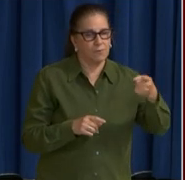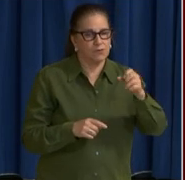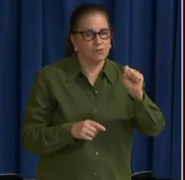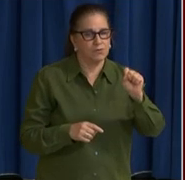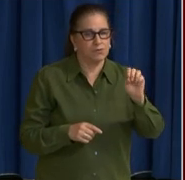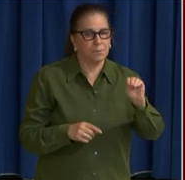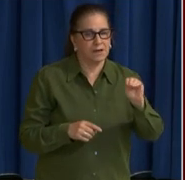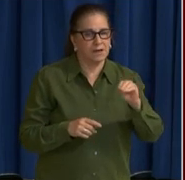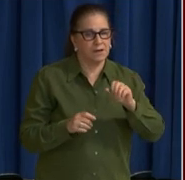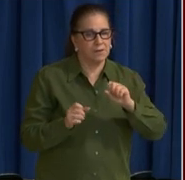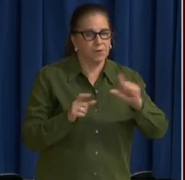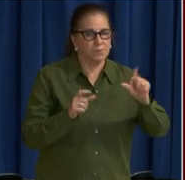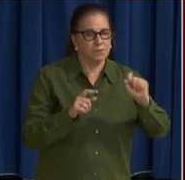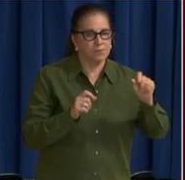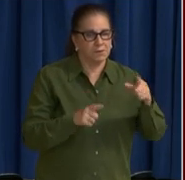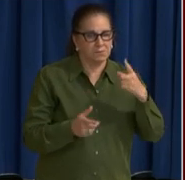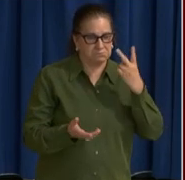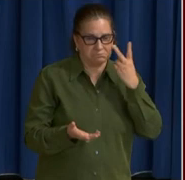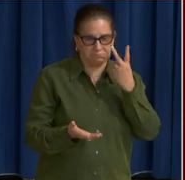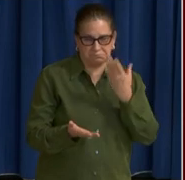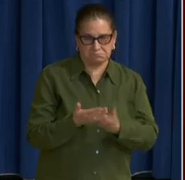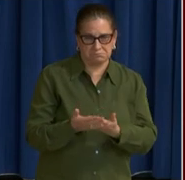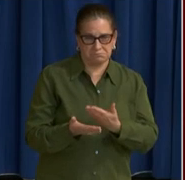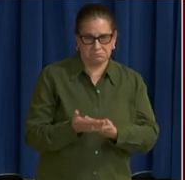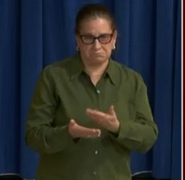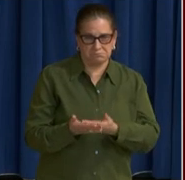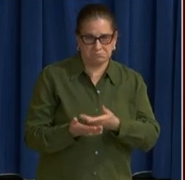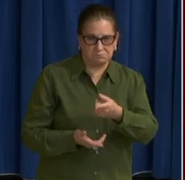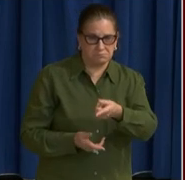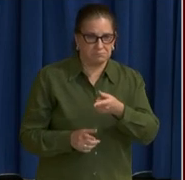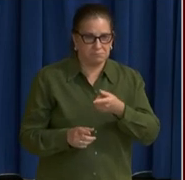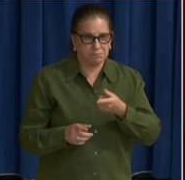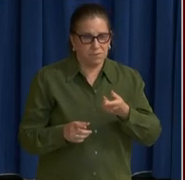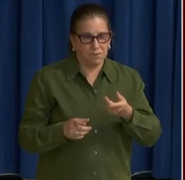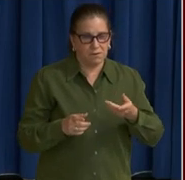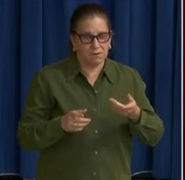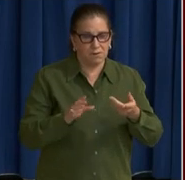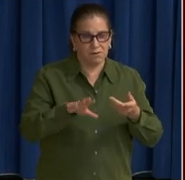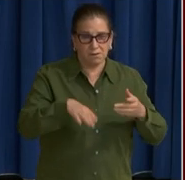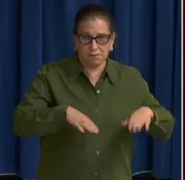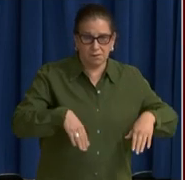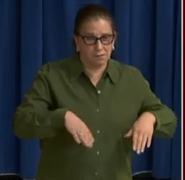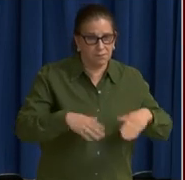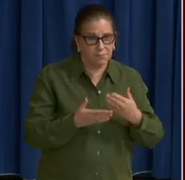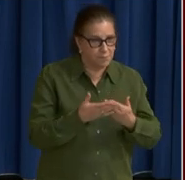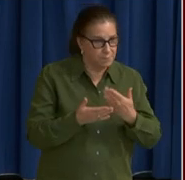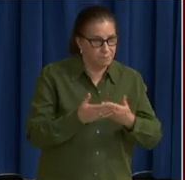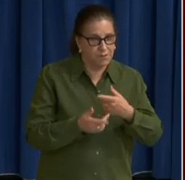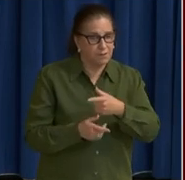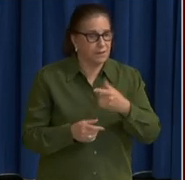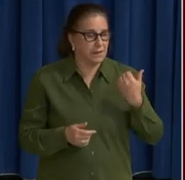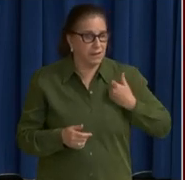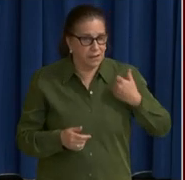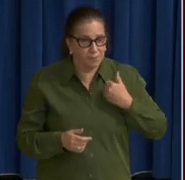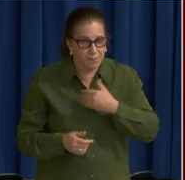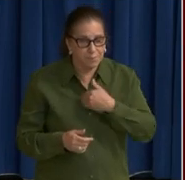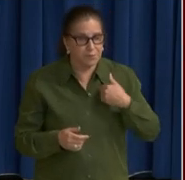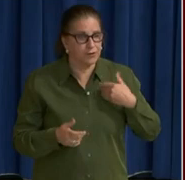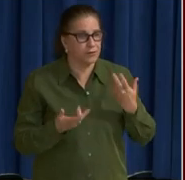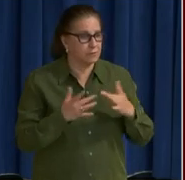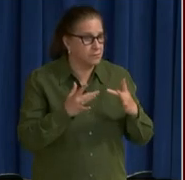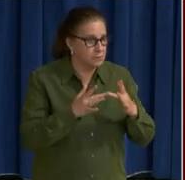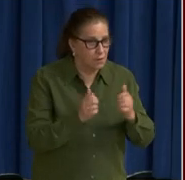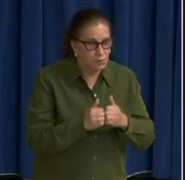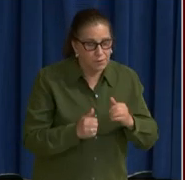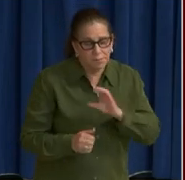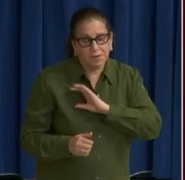know that he's had multiple touches with the criminal justice system. And I will say this. This is a